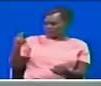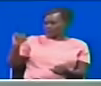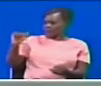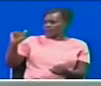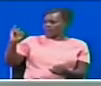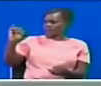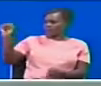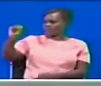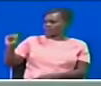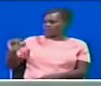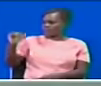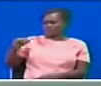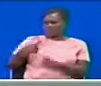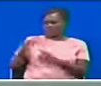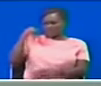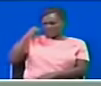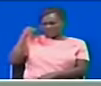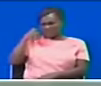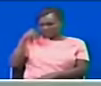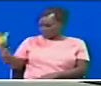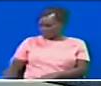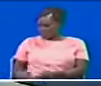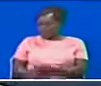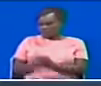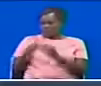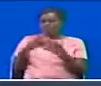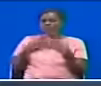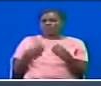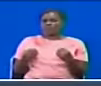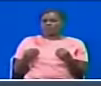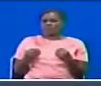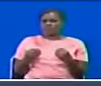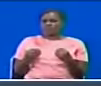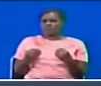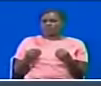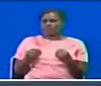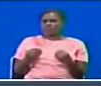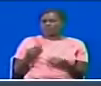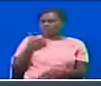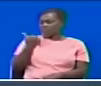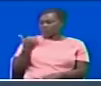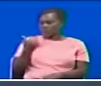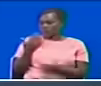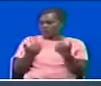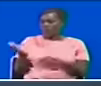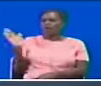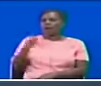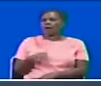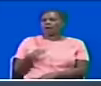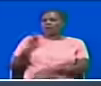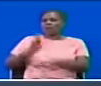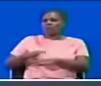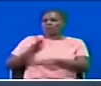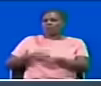she's not well this evening. So we wish her all the best. Daisy, we wish you the best, and we hope you'll come back. She's a good friend